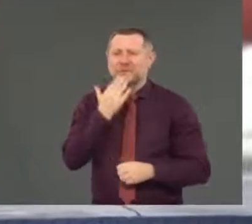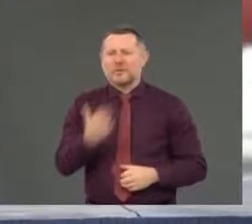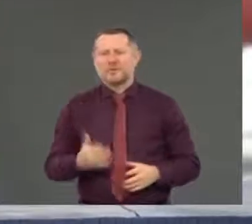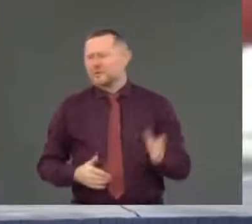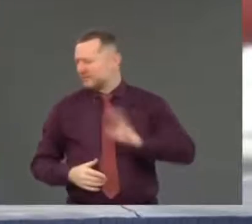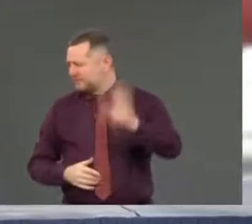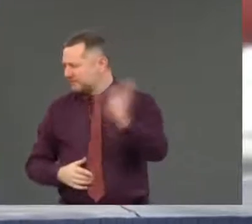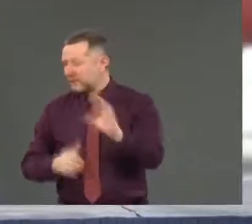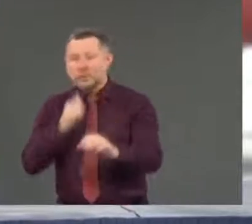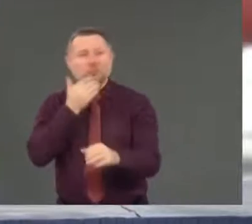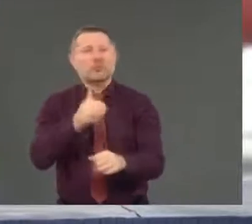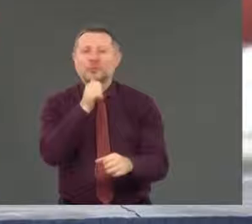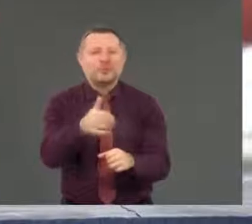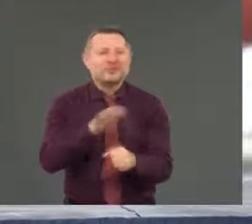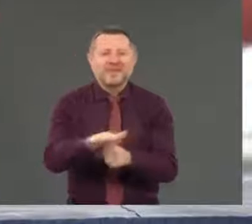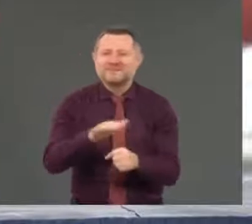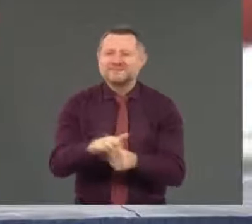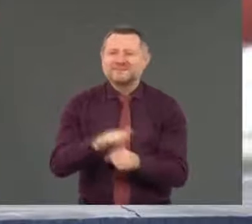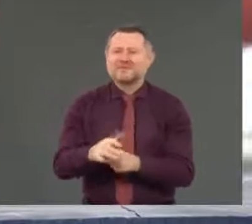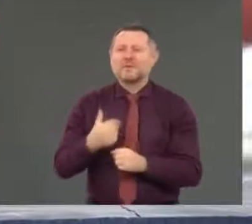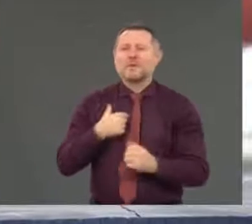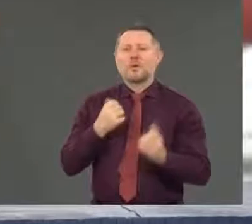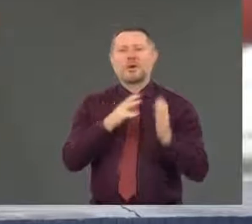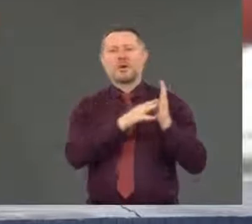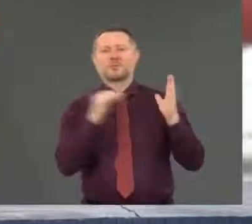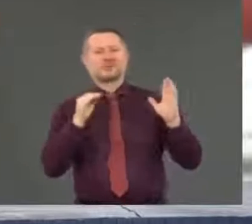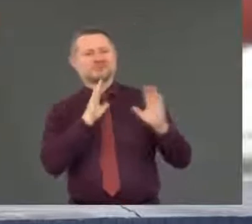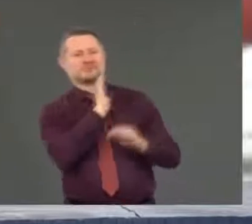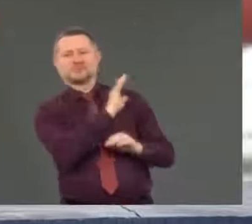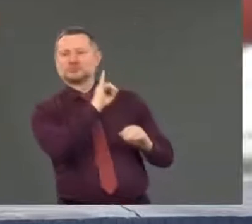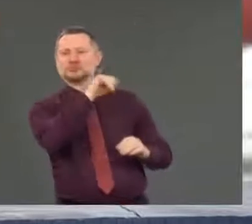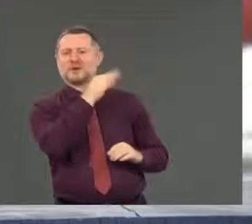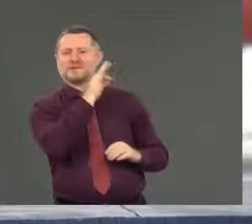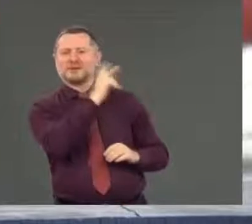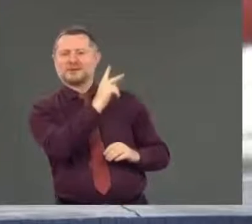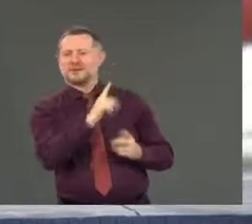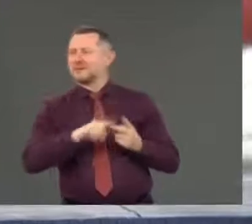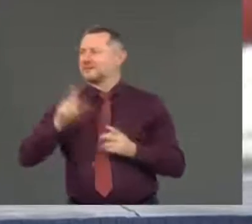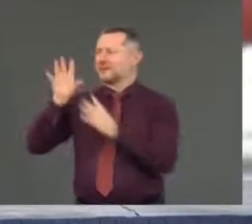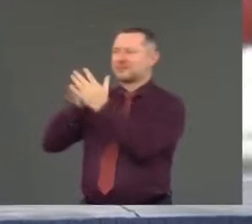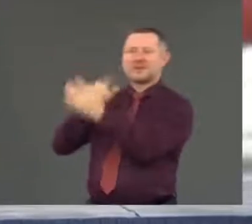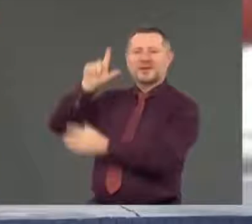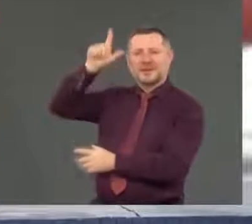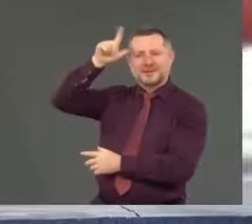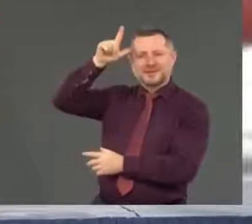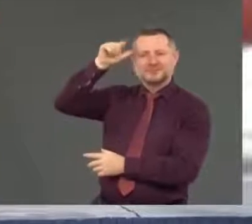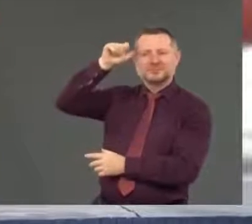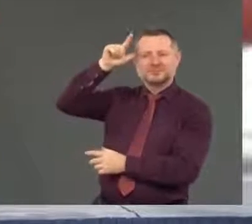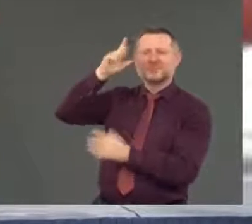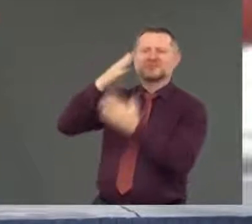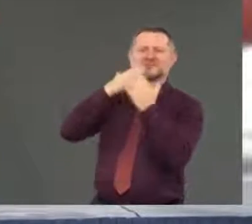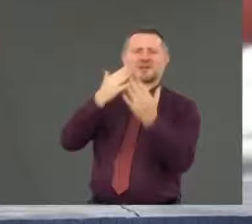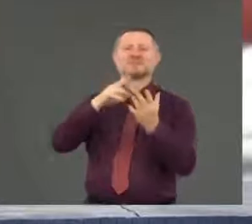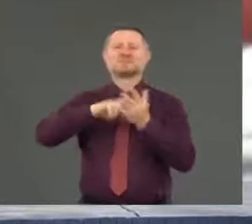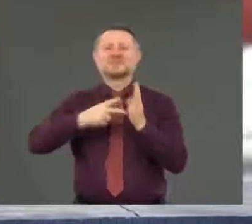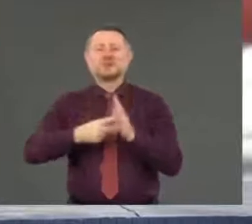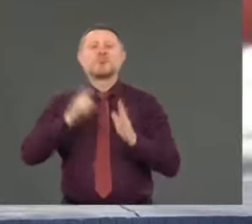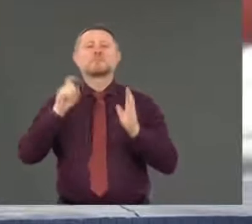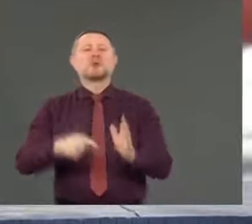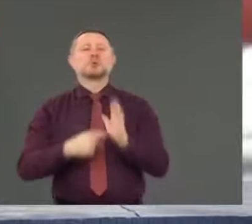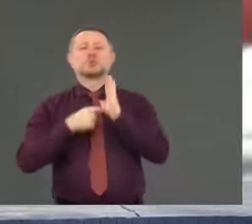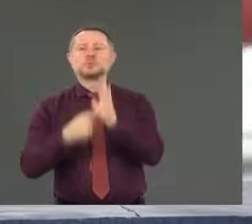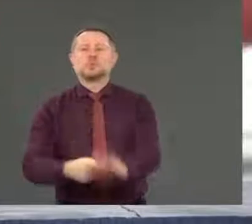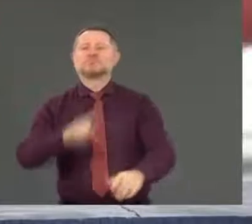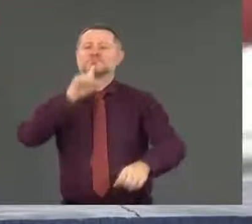the words of JFK and Abraham Lincoln. You want to say thank you, show that you're grateful. Show